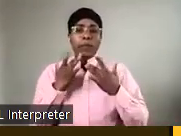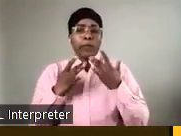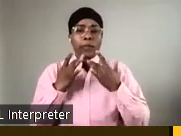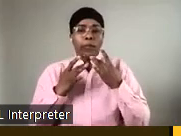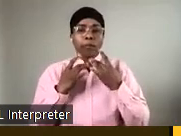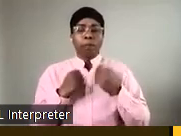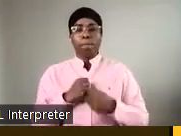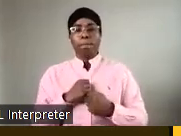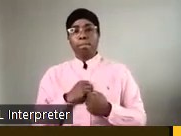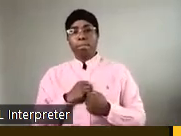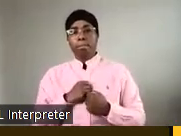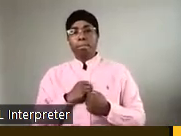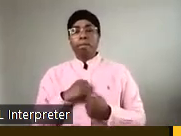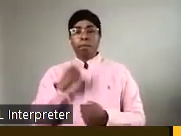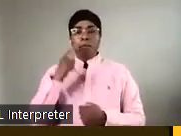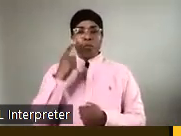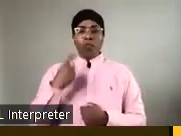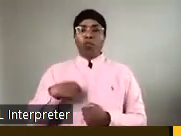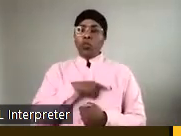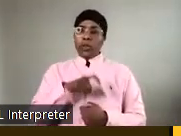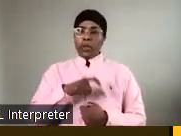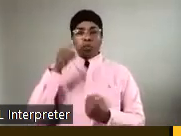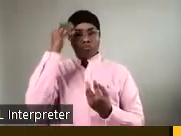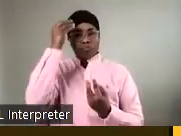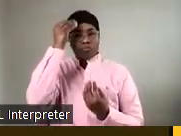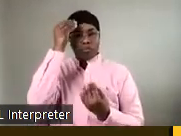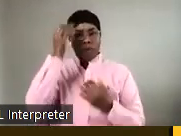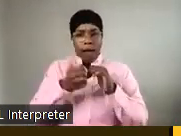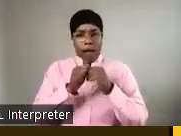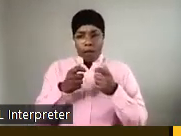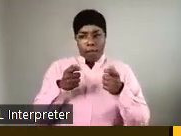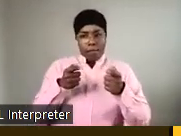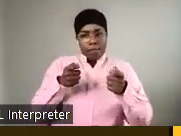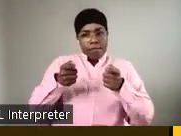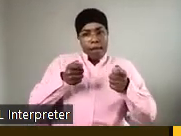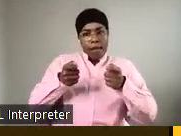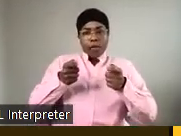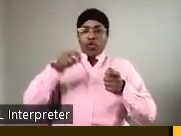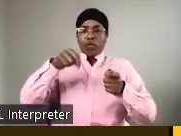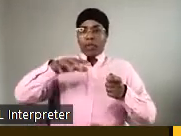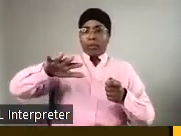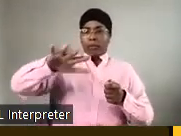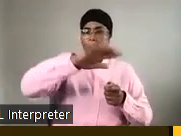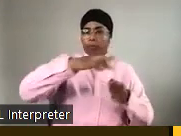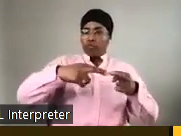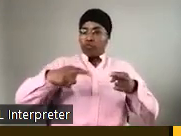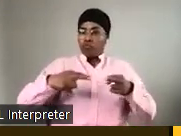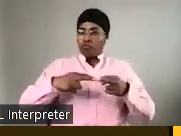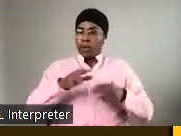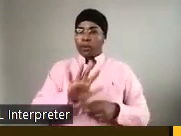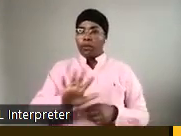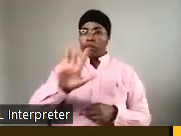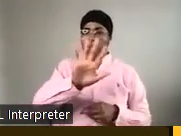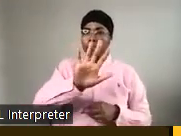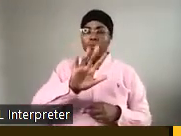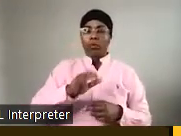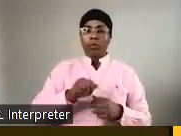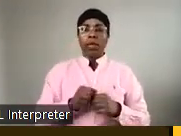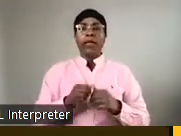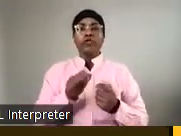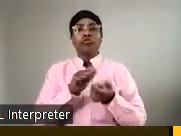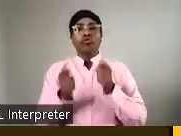manage ecosystems, in particular forest ecosystems in this region, and actually change the